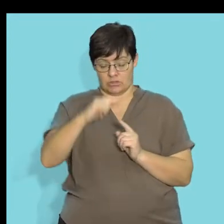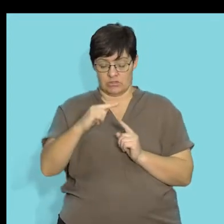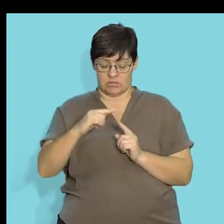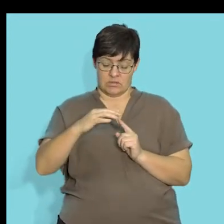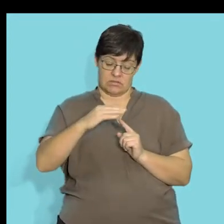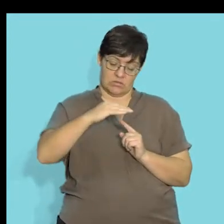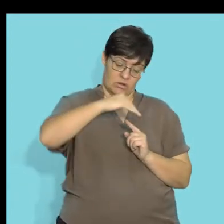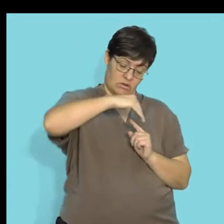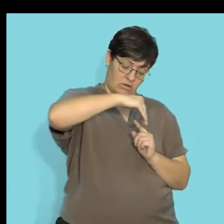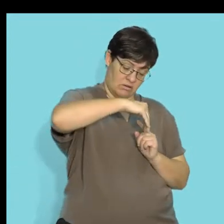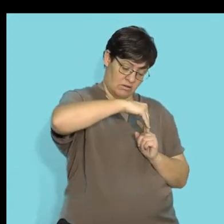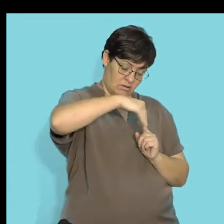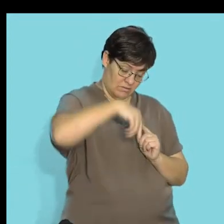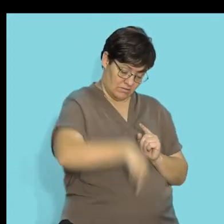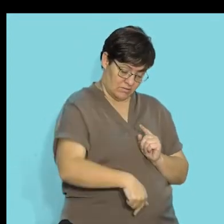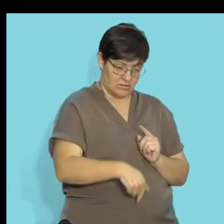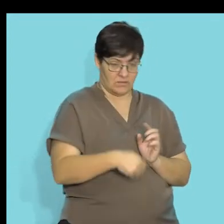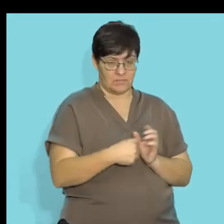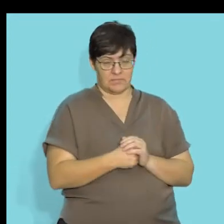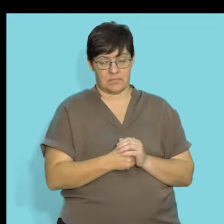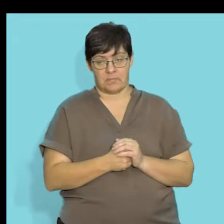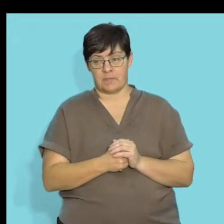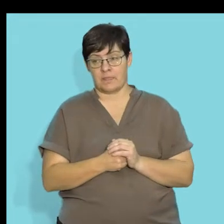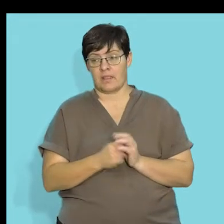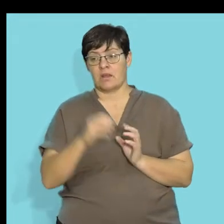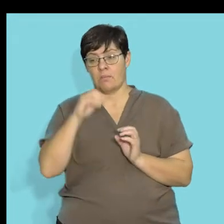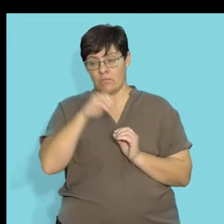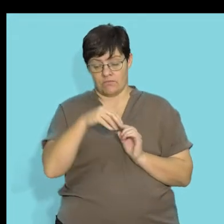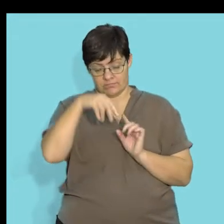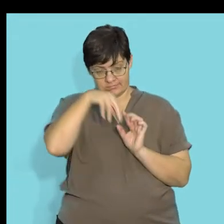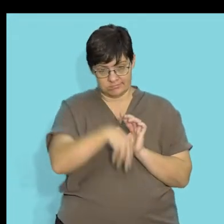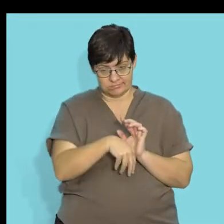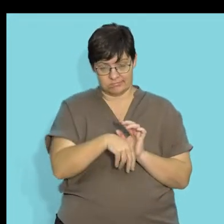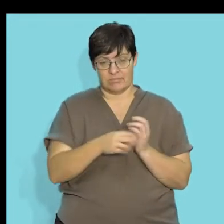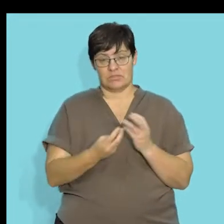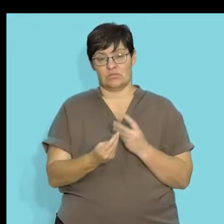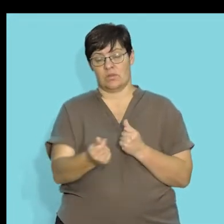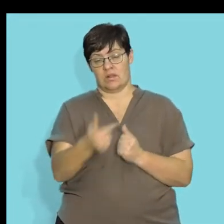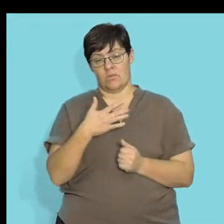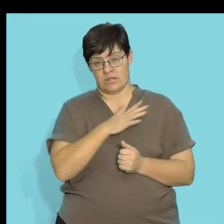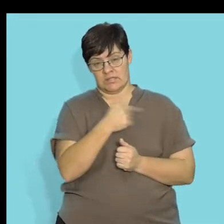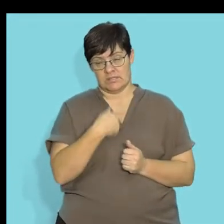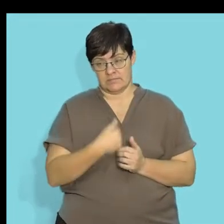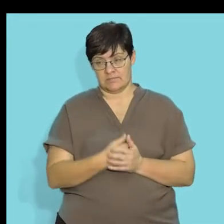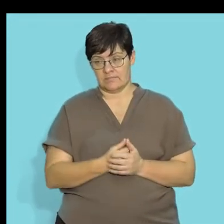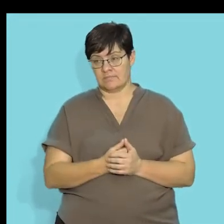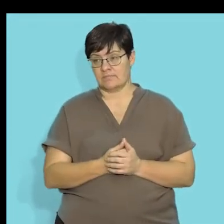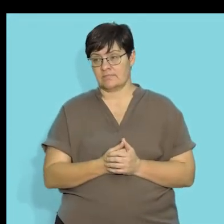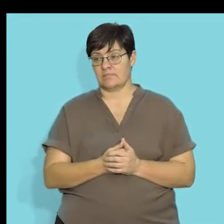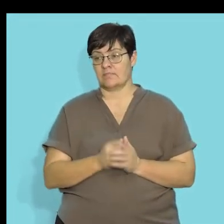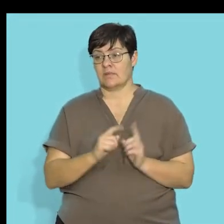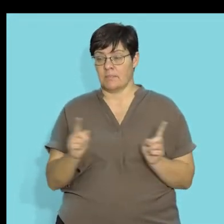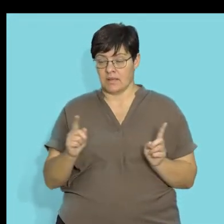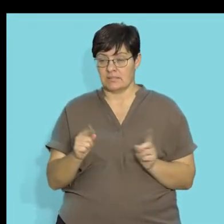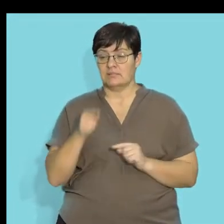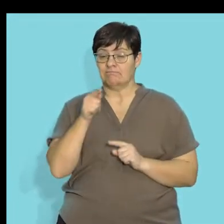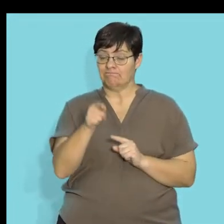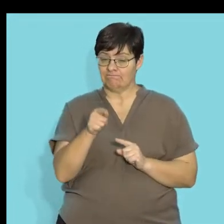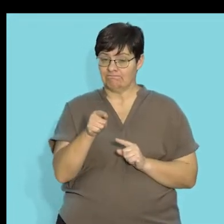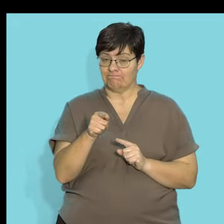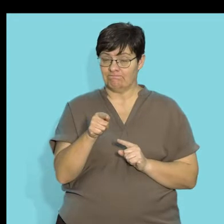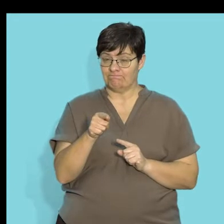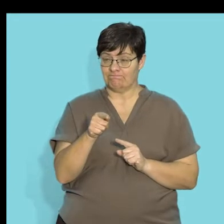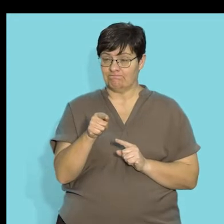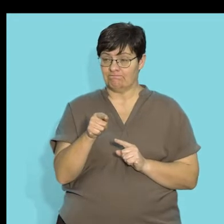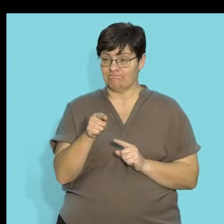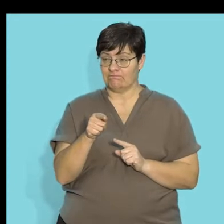from that position begin to turn in the opposite direction and move down into the soil. However, the